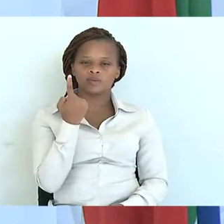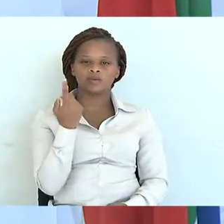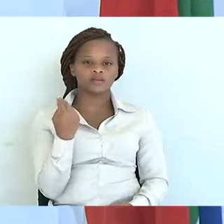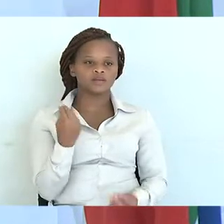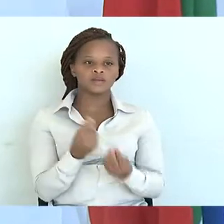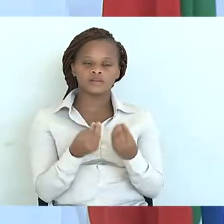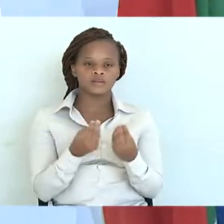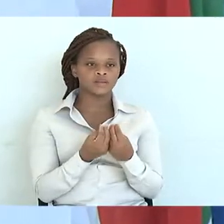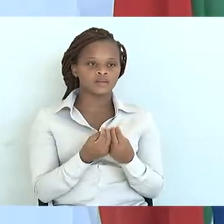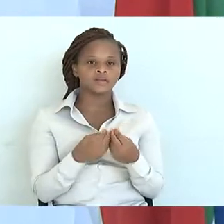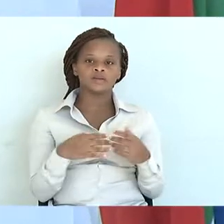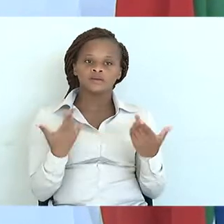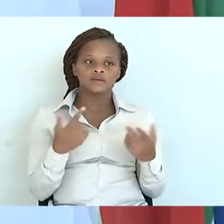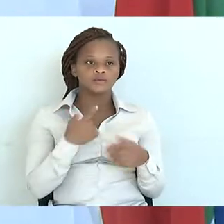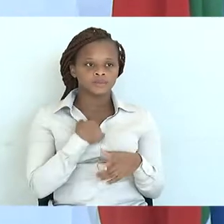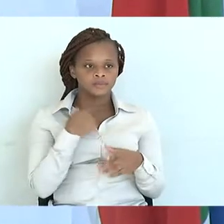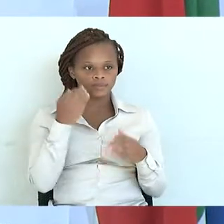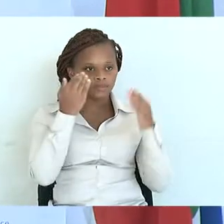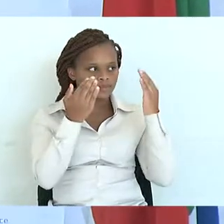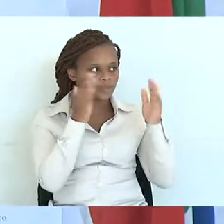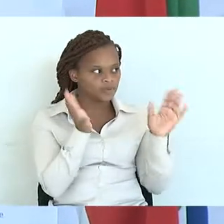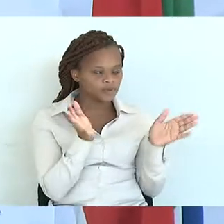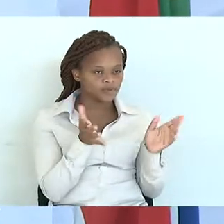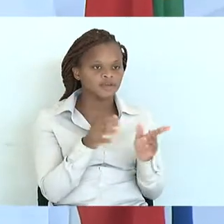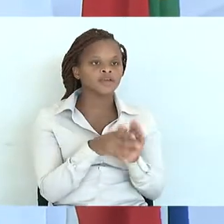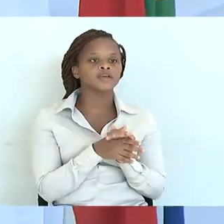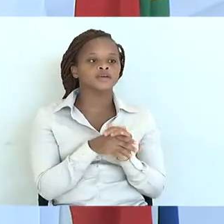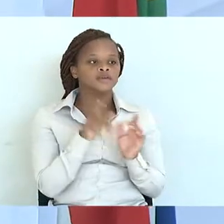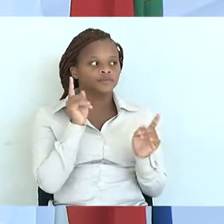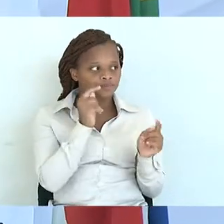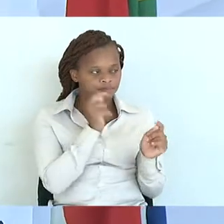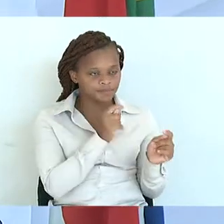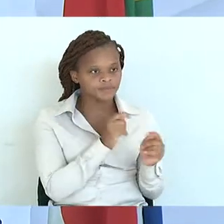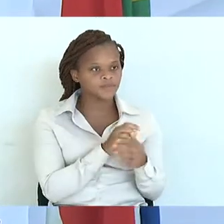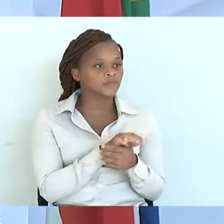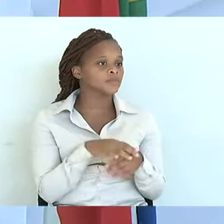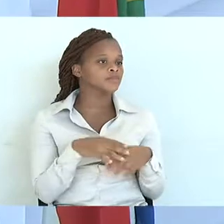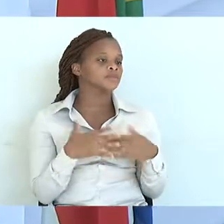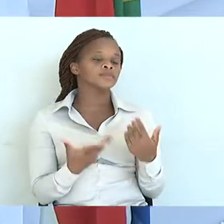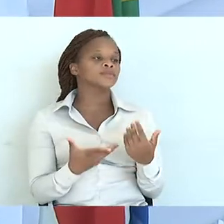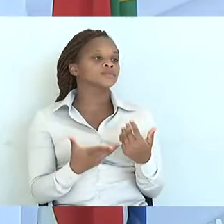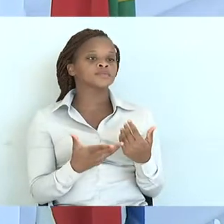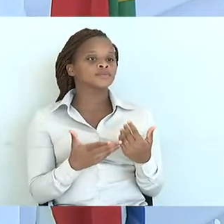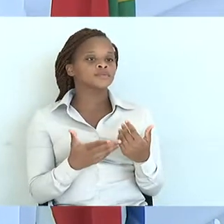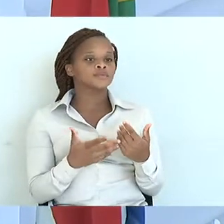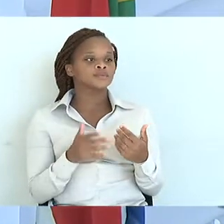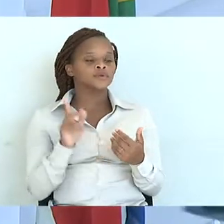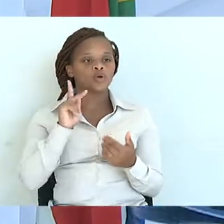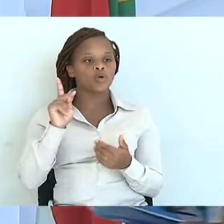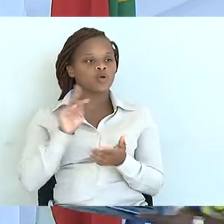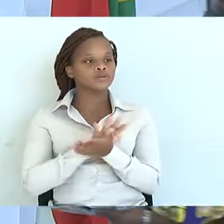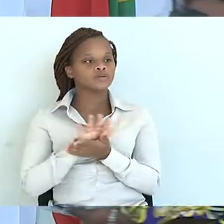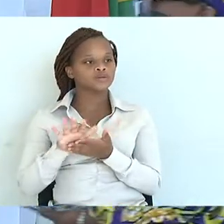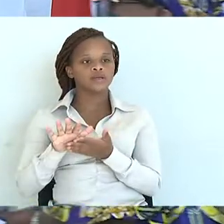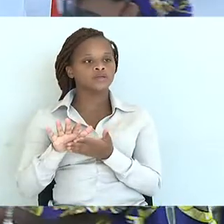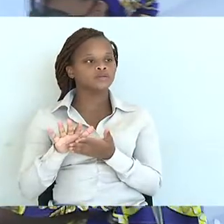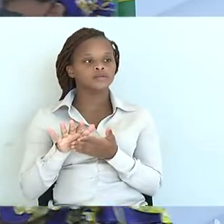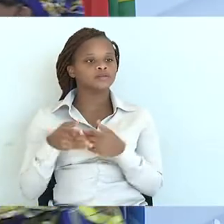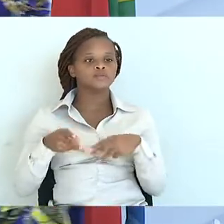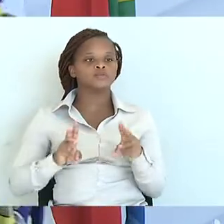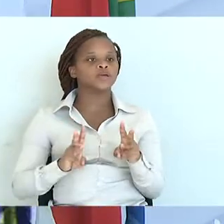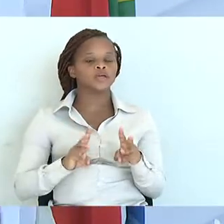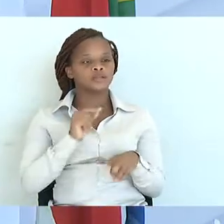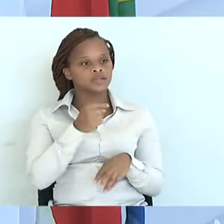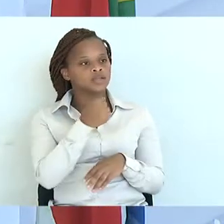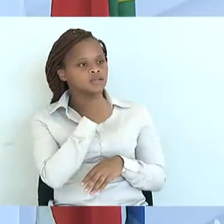observed. Indaba ezitha wasiyala ngomeya waseKokstad. Uthi ningangithathi kancane nivile